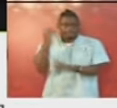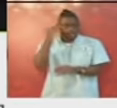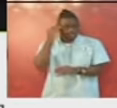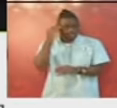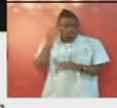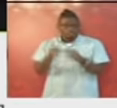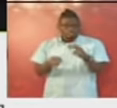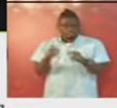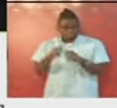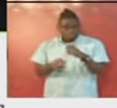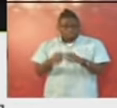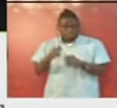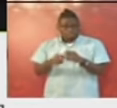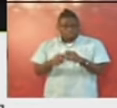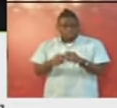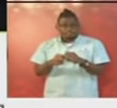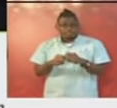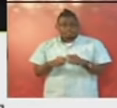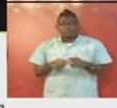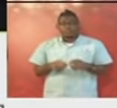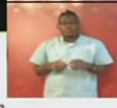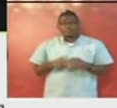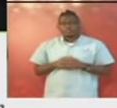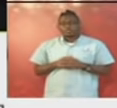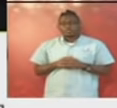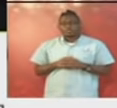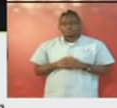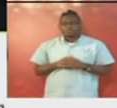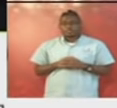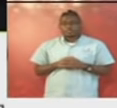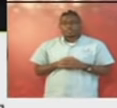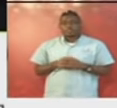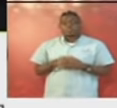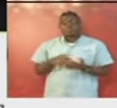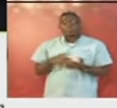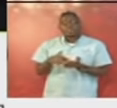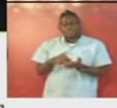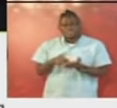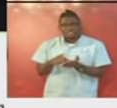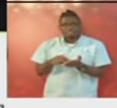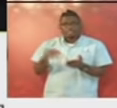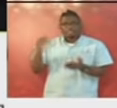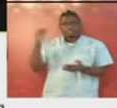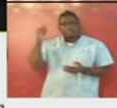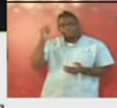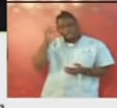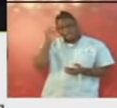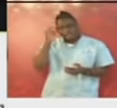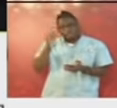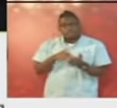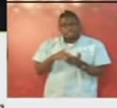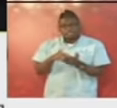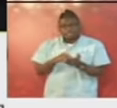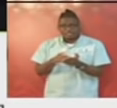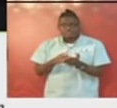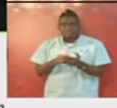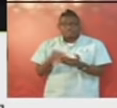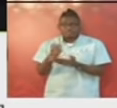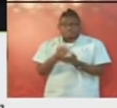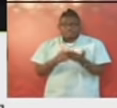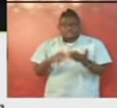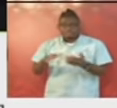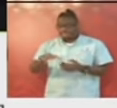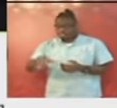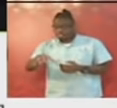coping skills, low resilience, and persons with persons in areas where there's a high prevalence